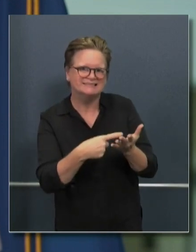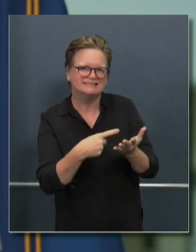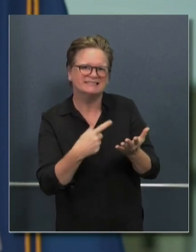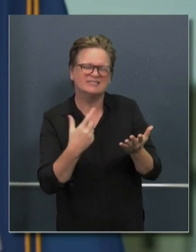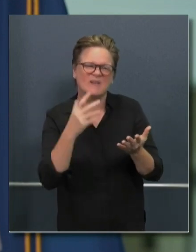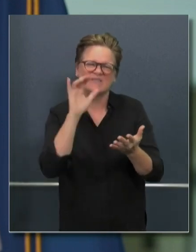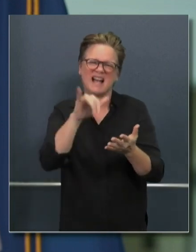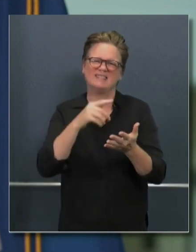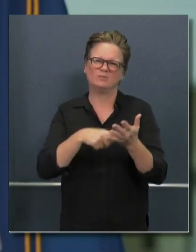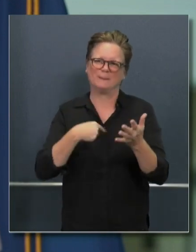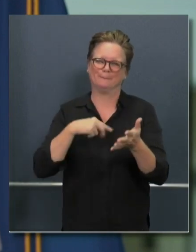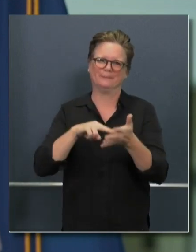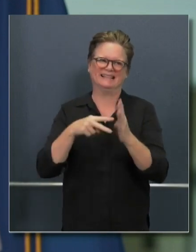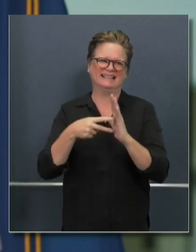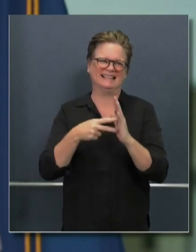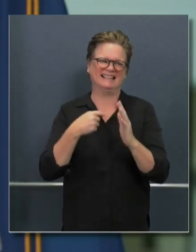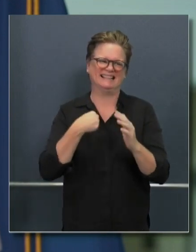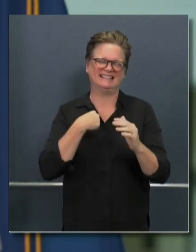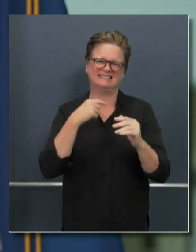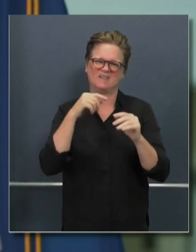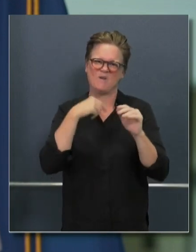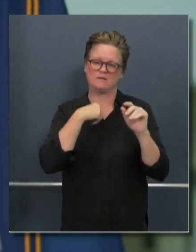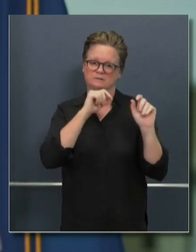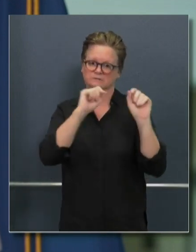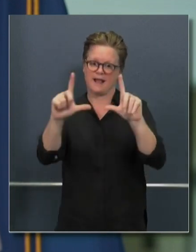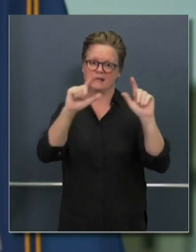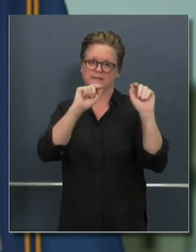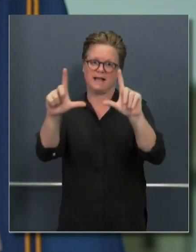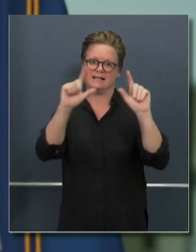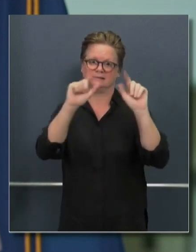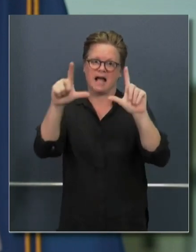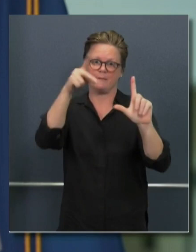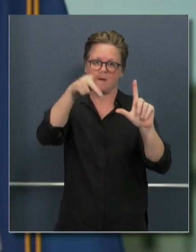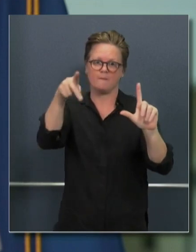give you a sense of what that preparation looks like. We have